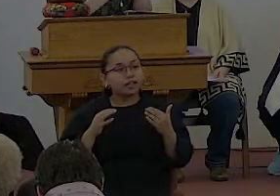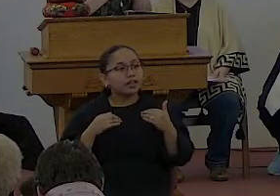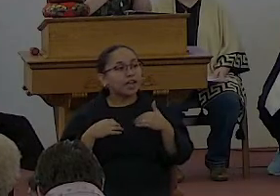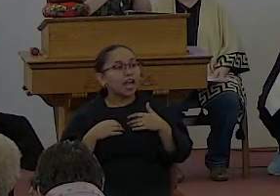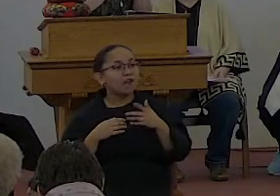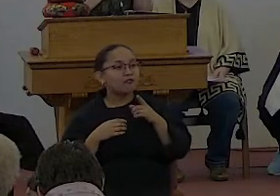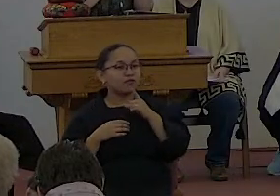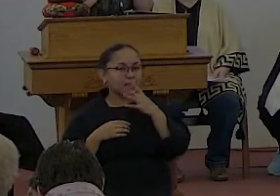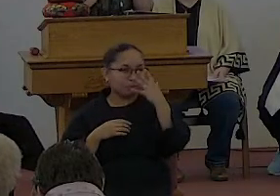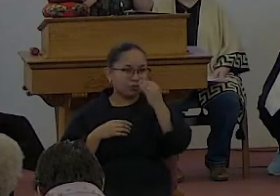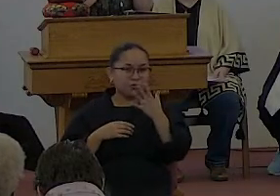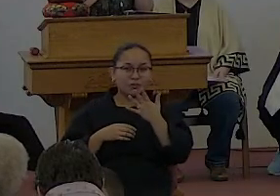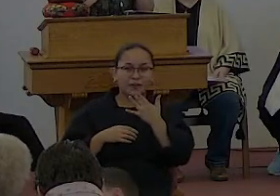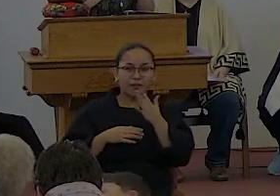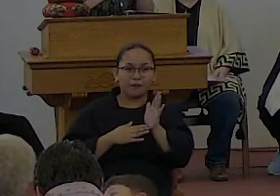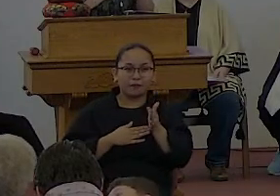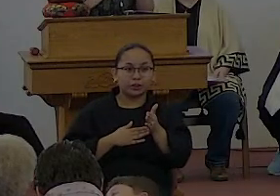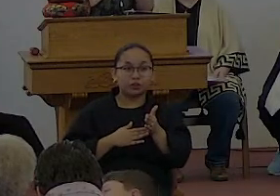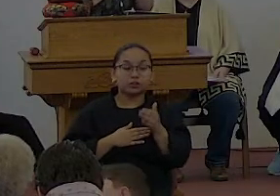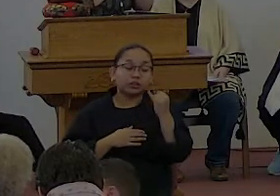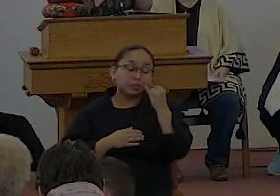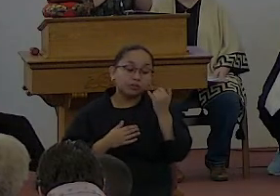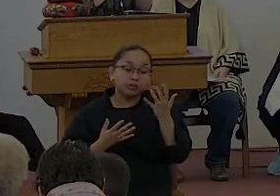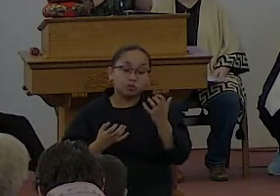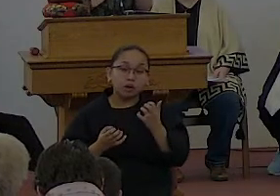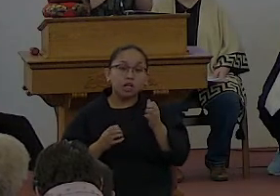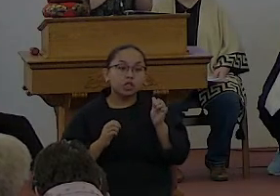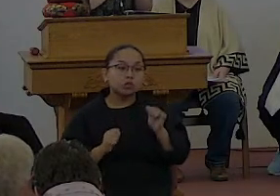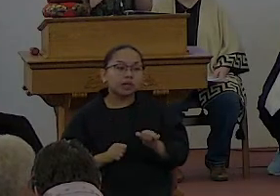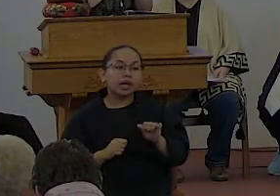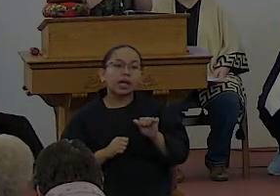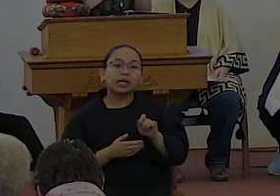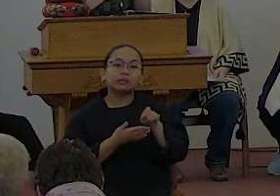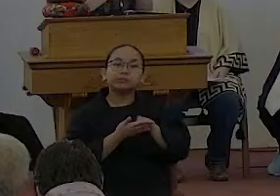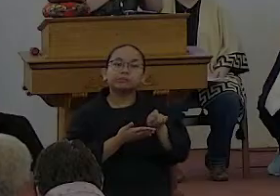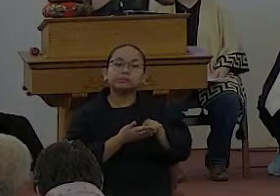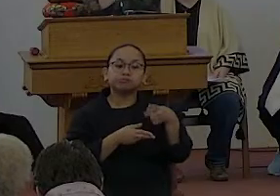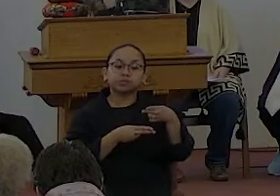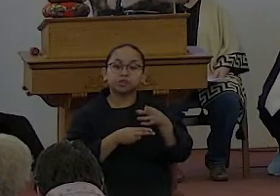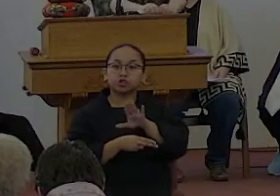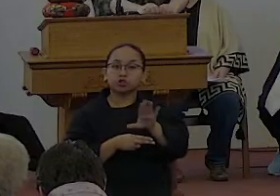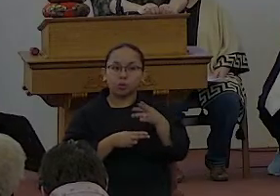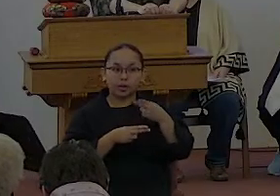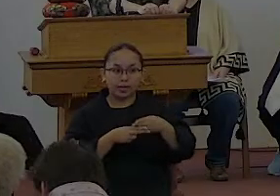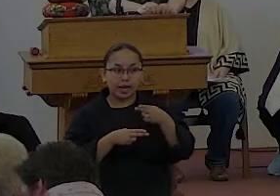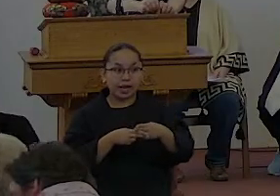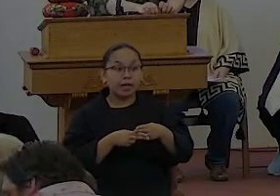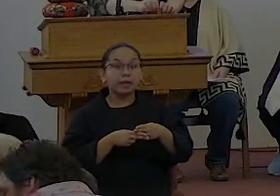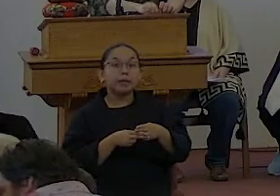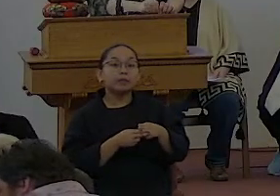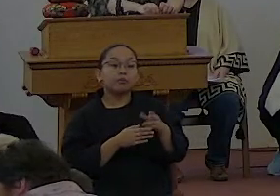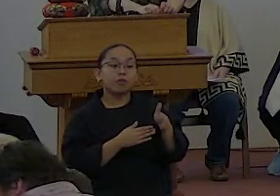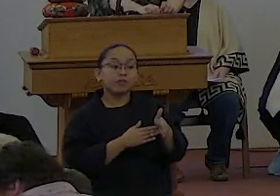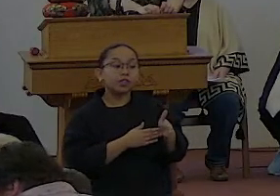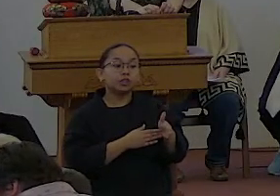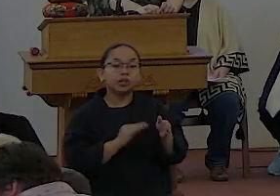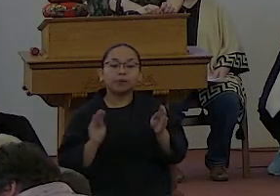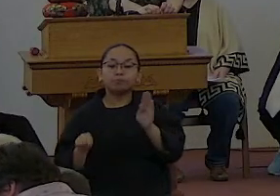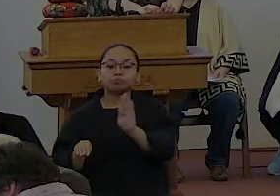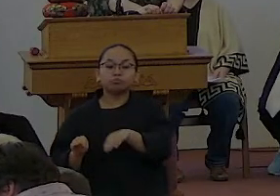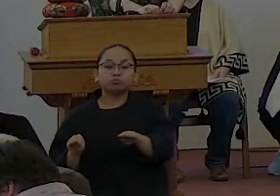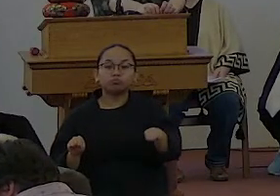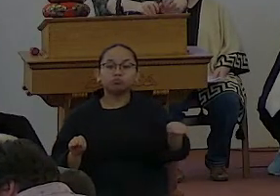colorful fish. If you so choose, you can write your name on the fish and put it in the river for when you